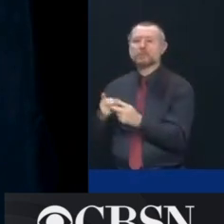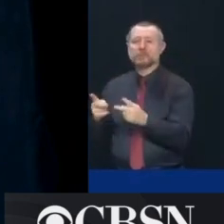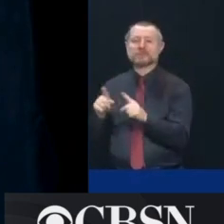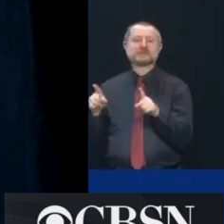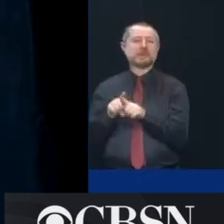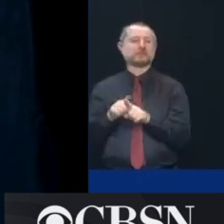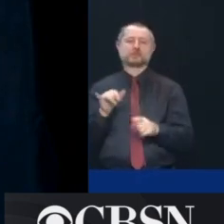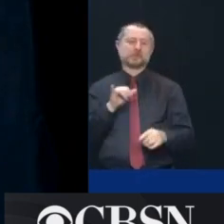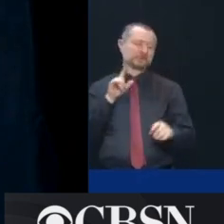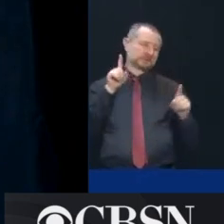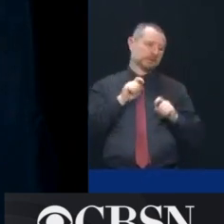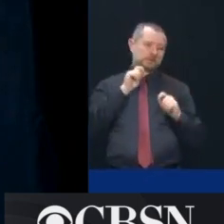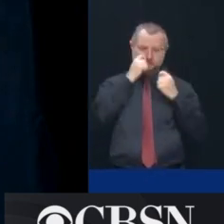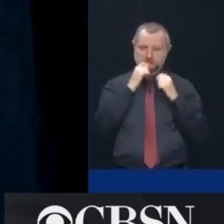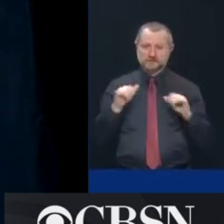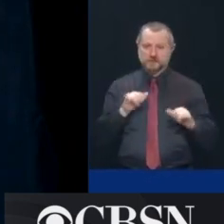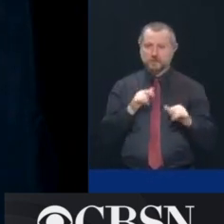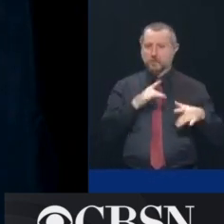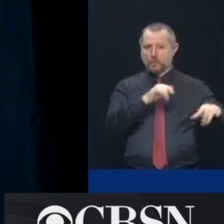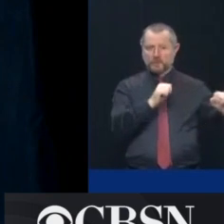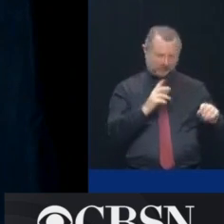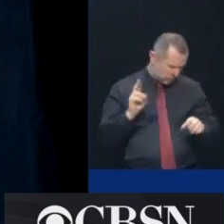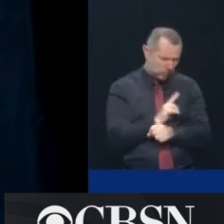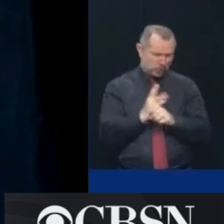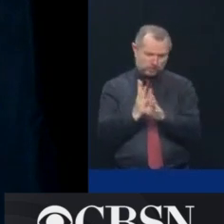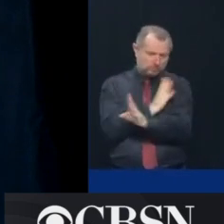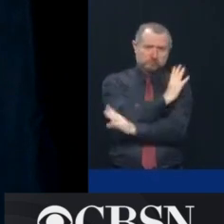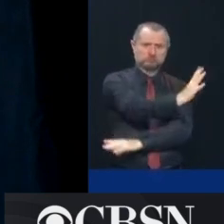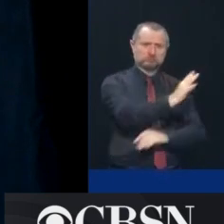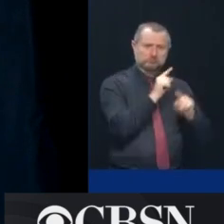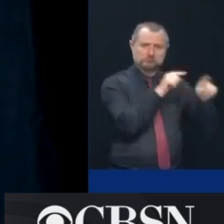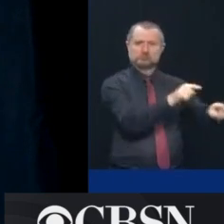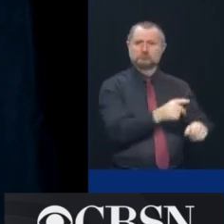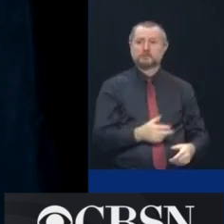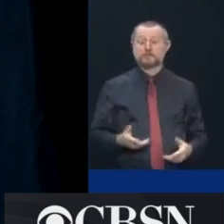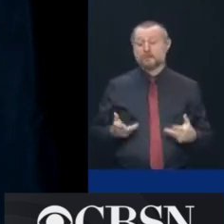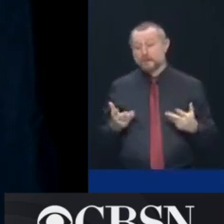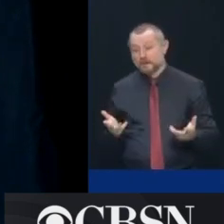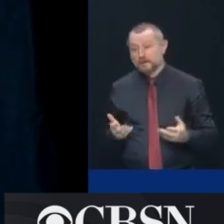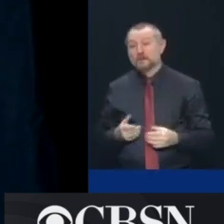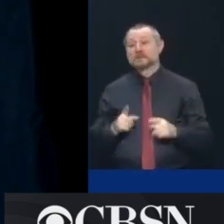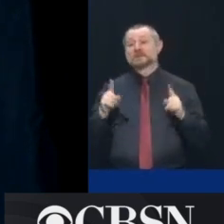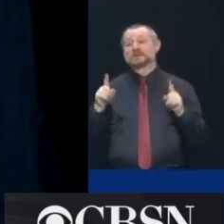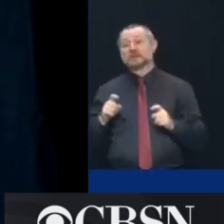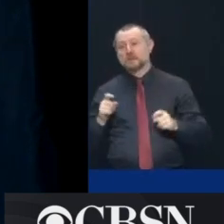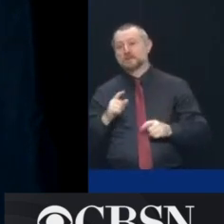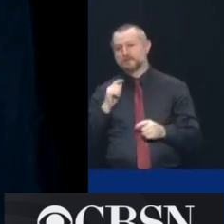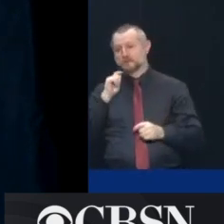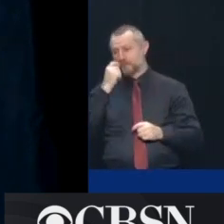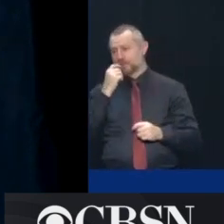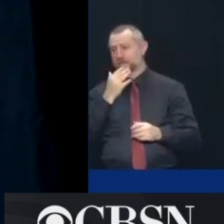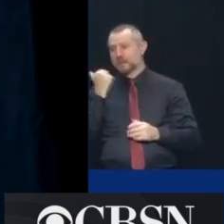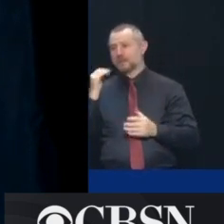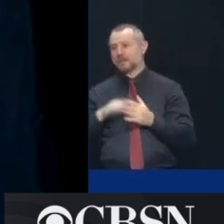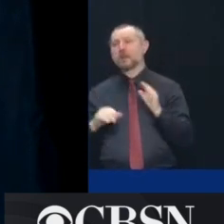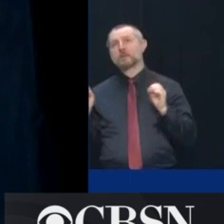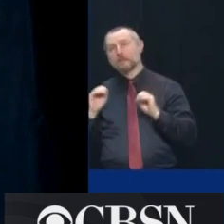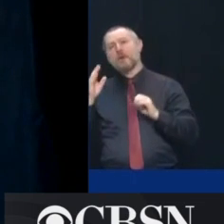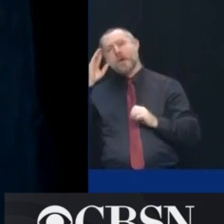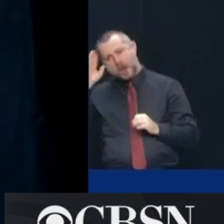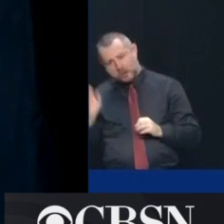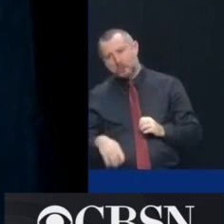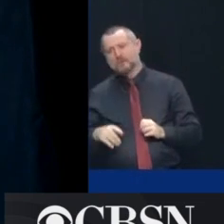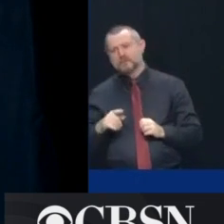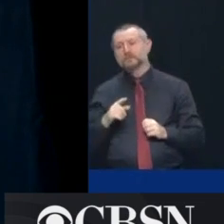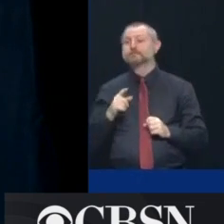the load better. Getting a test is better than not getting a test. But if you test negative